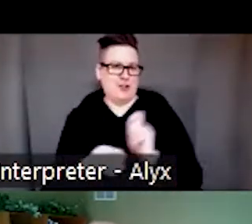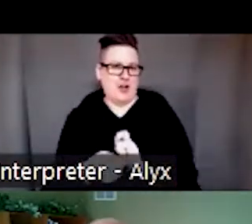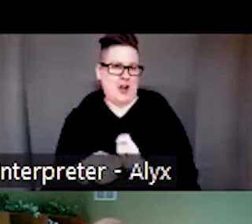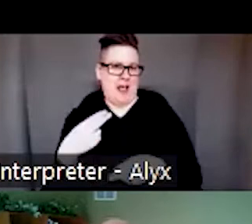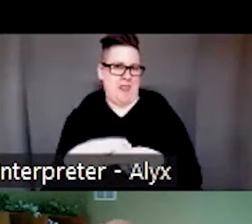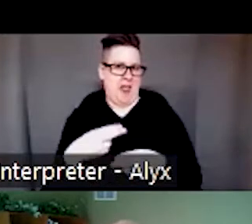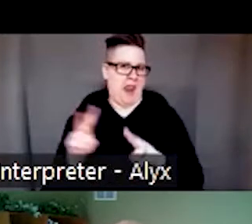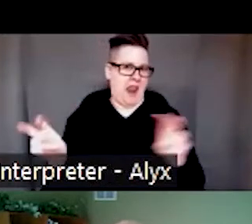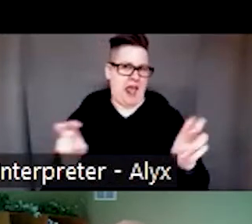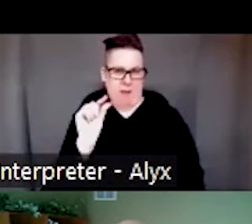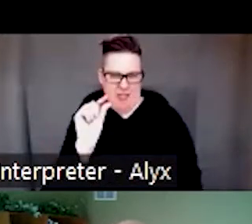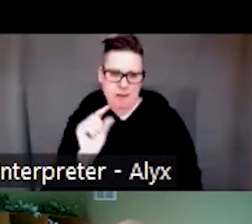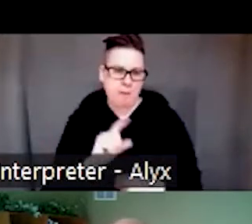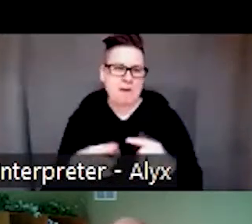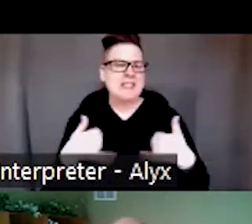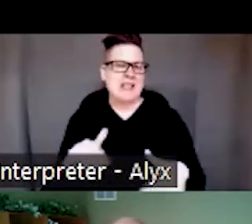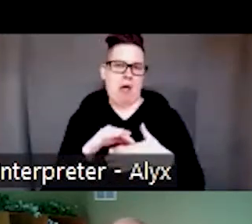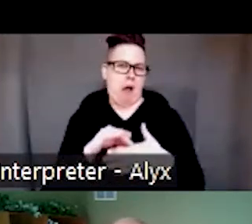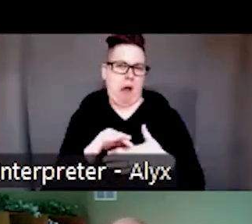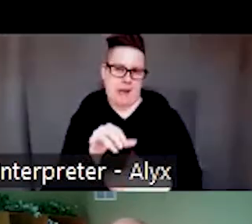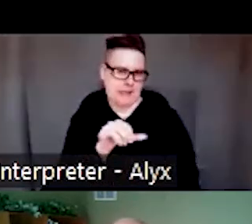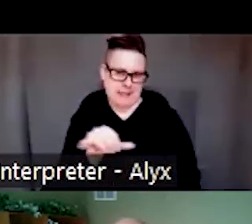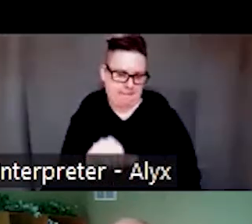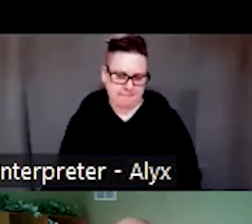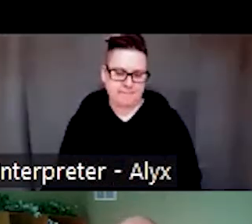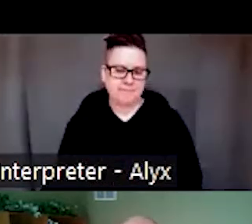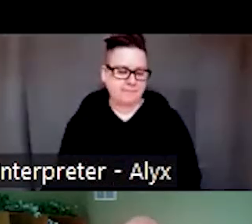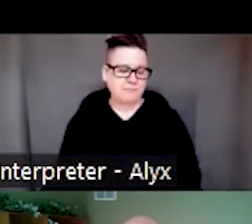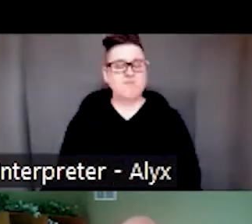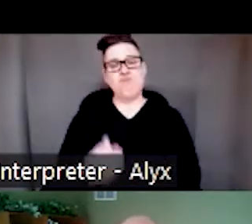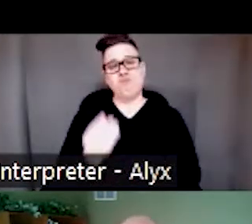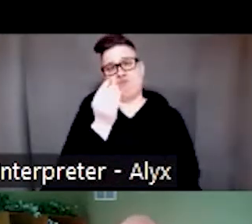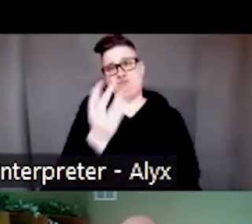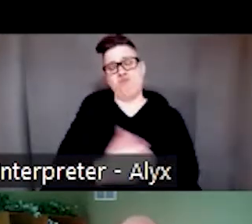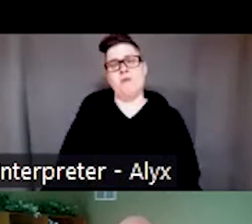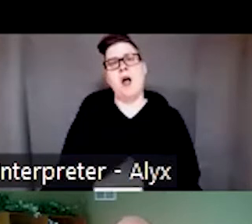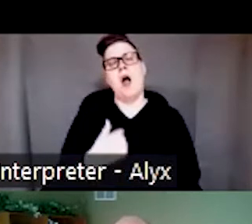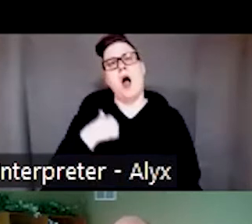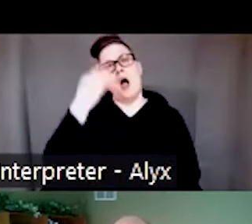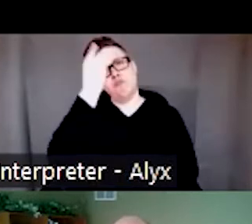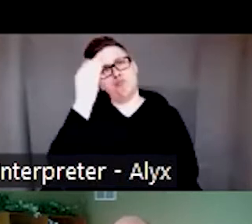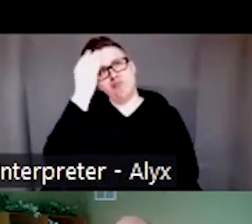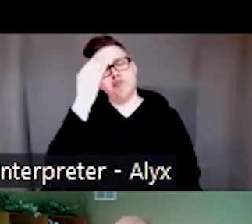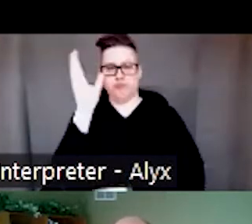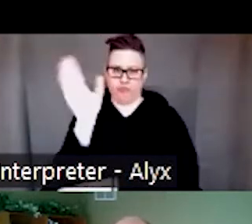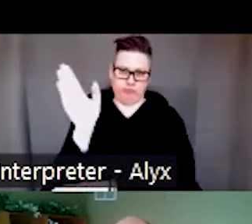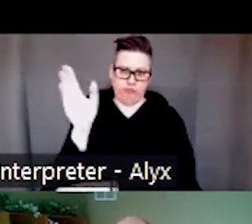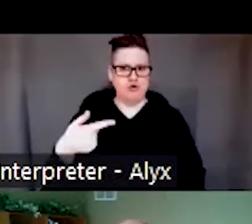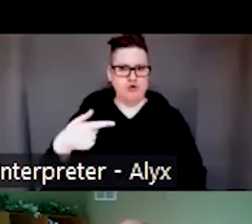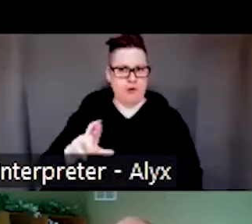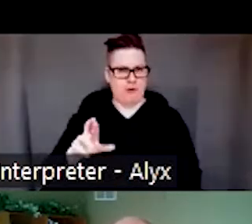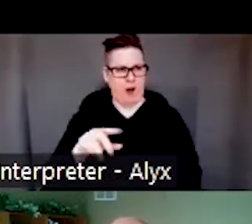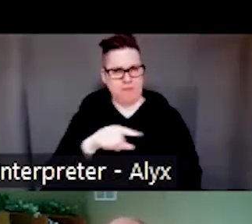bit here, but the content is much the same. I have to say that as I was thinking about giving grand rounds in a department